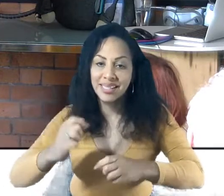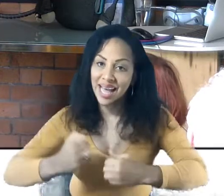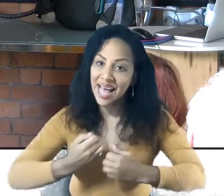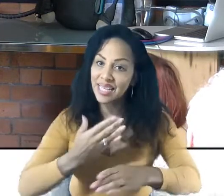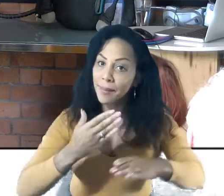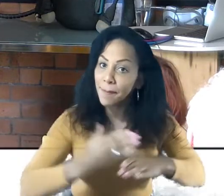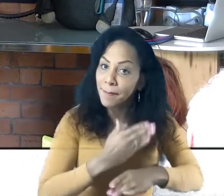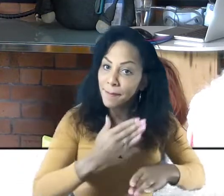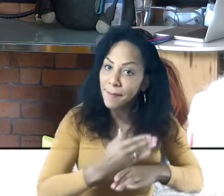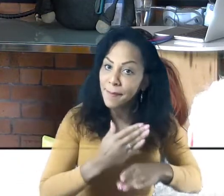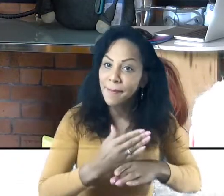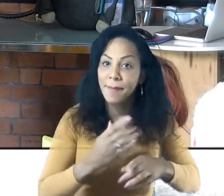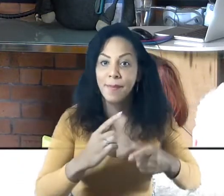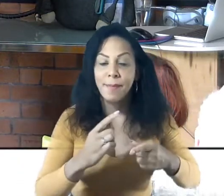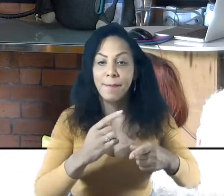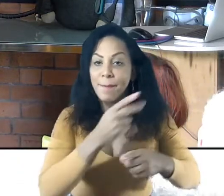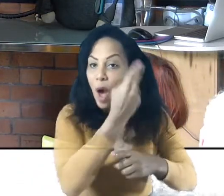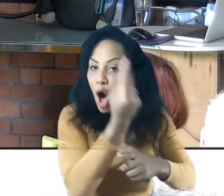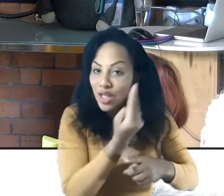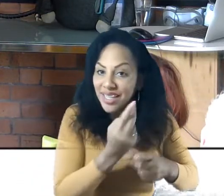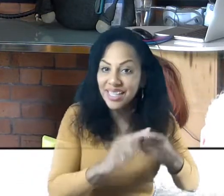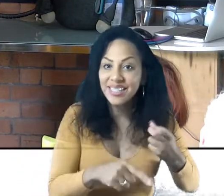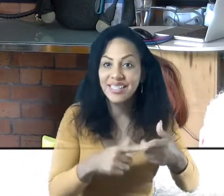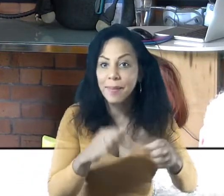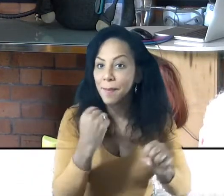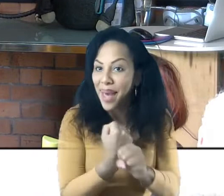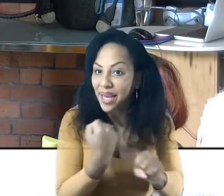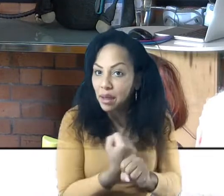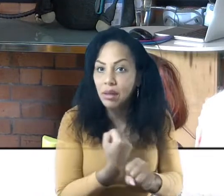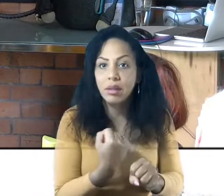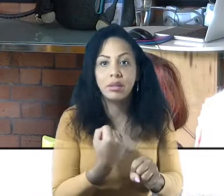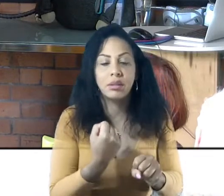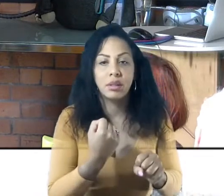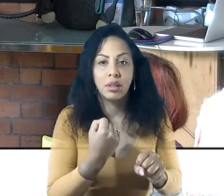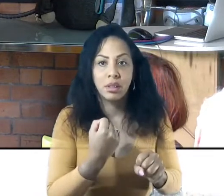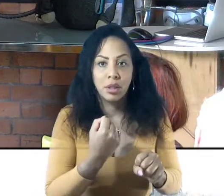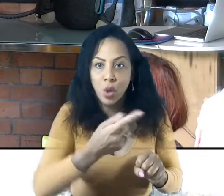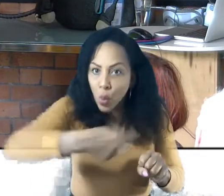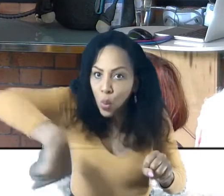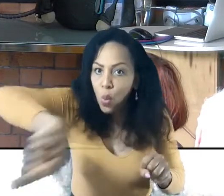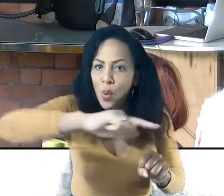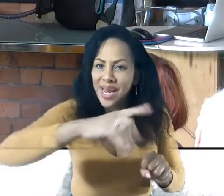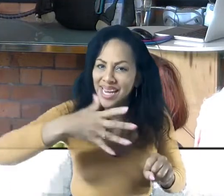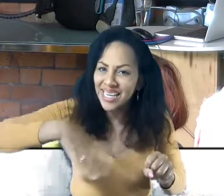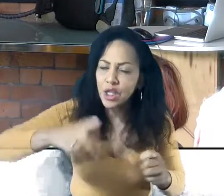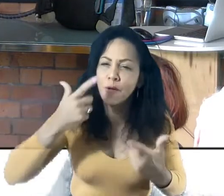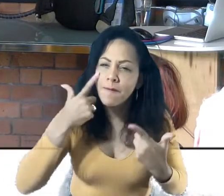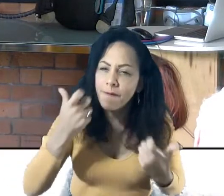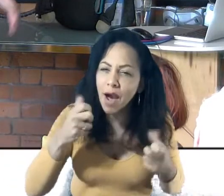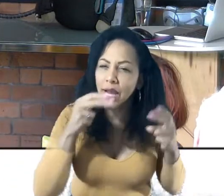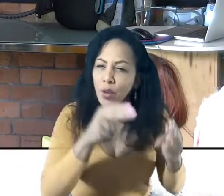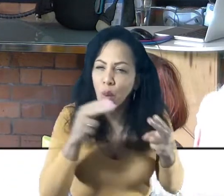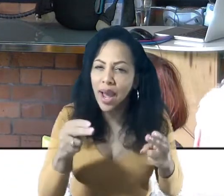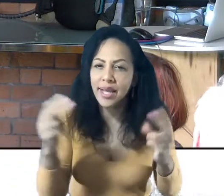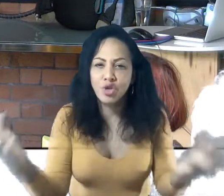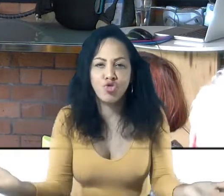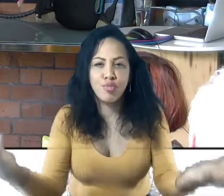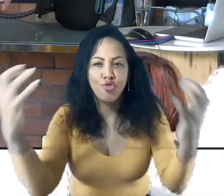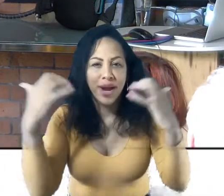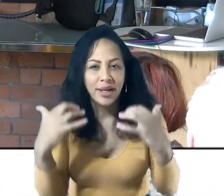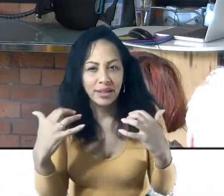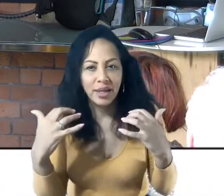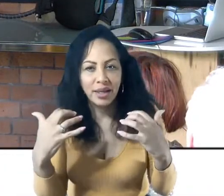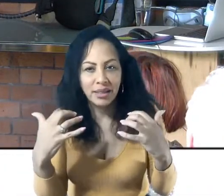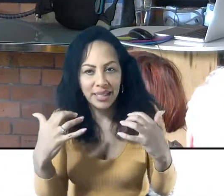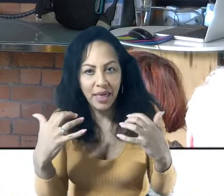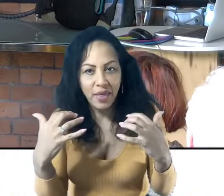in the community to find ways to be coming together, not necessarily in an awkward come by our way, but